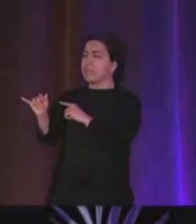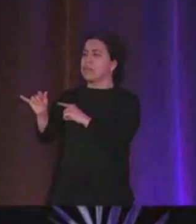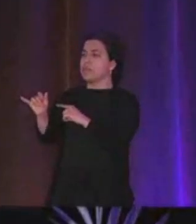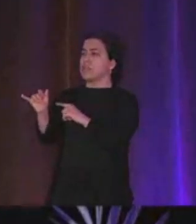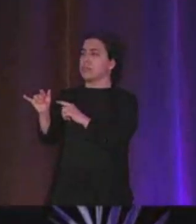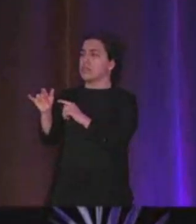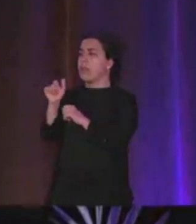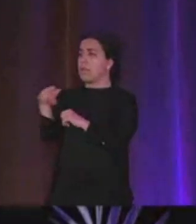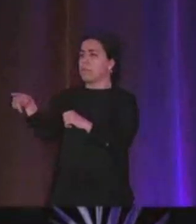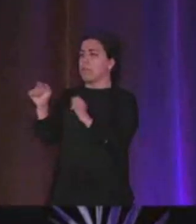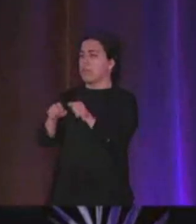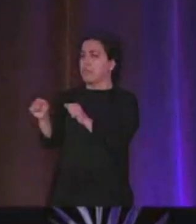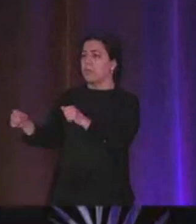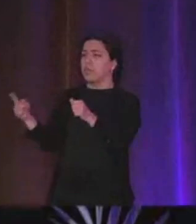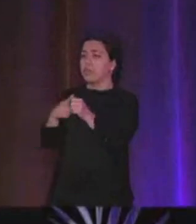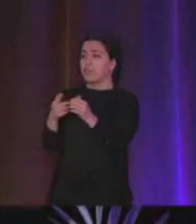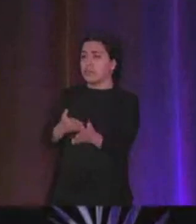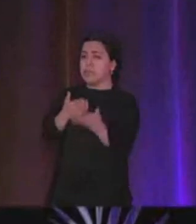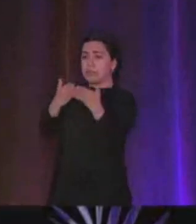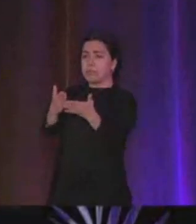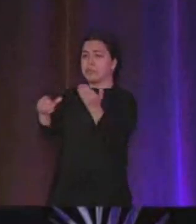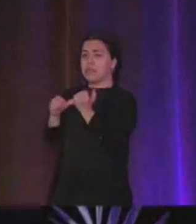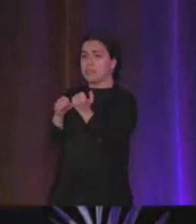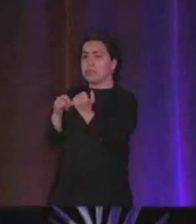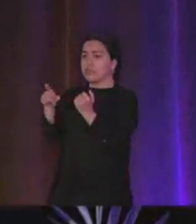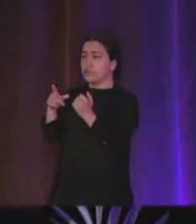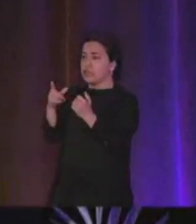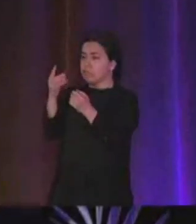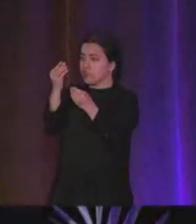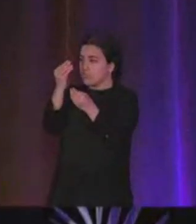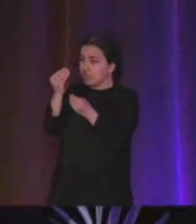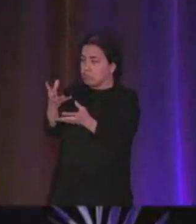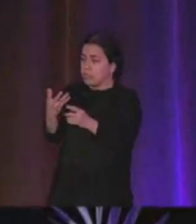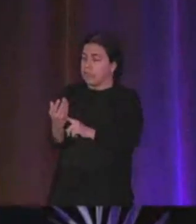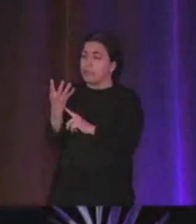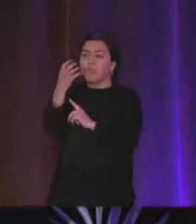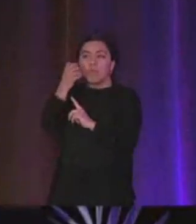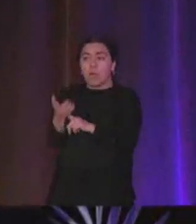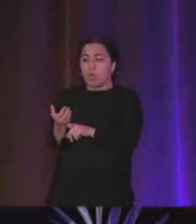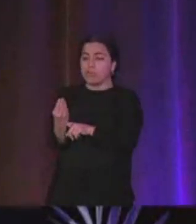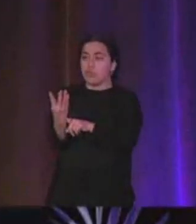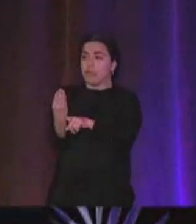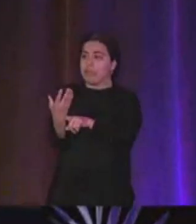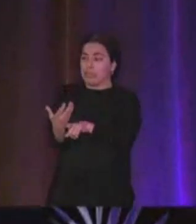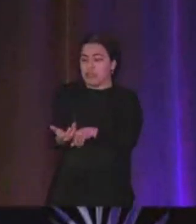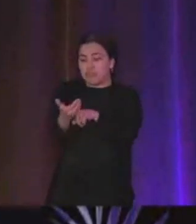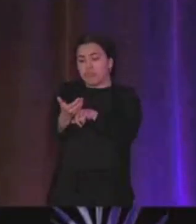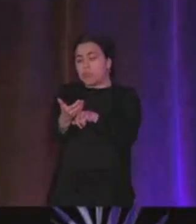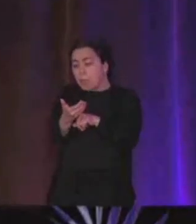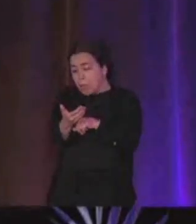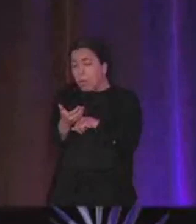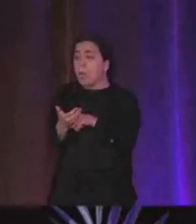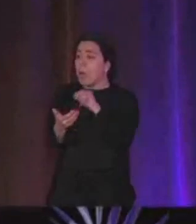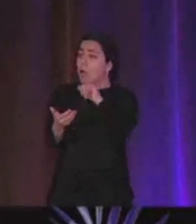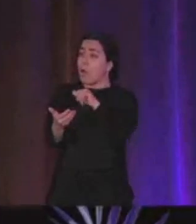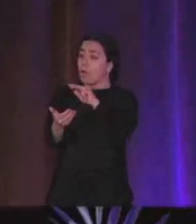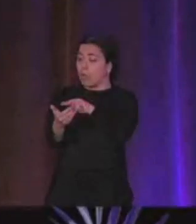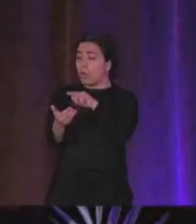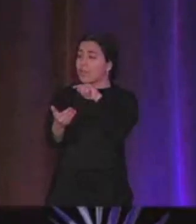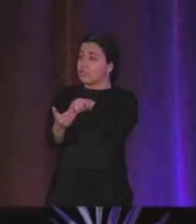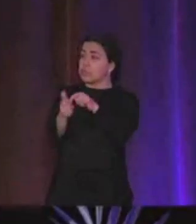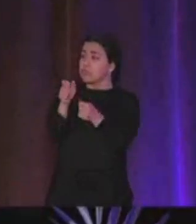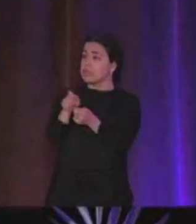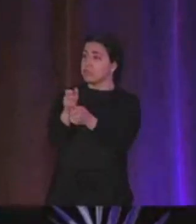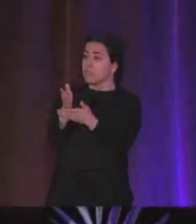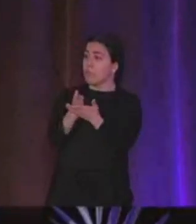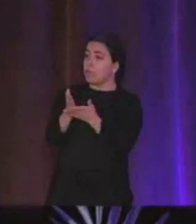possible. First is recommendation system, that you're getting the notification on your cell phone / on your device that, oh, this is particular genre of the movie that you